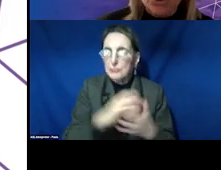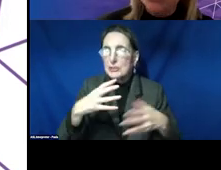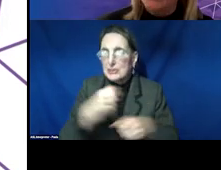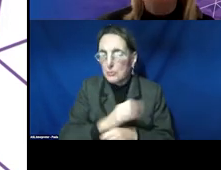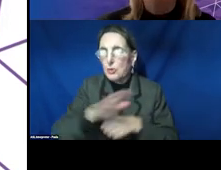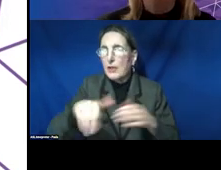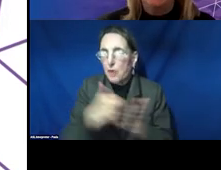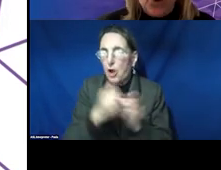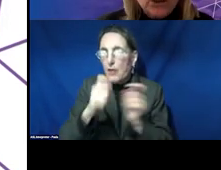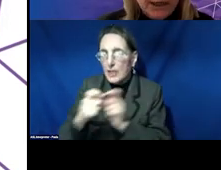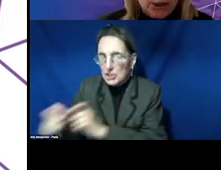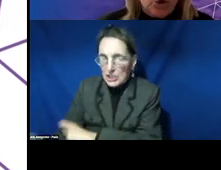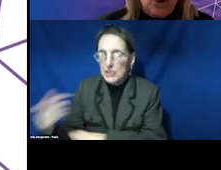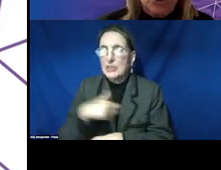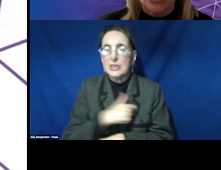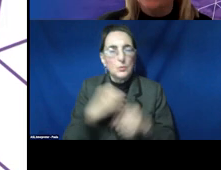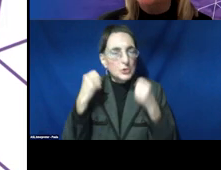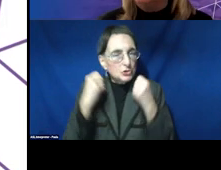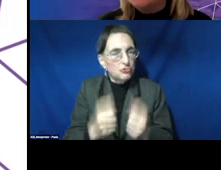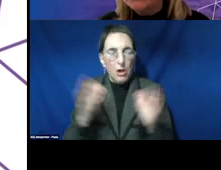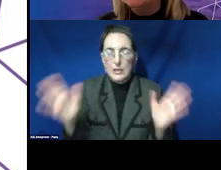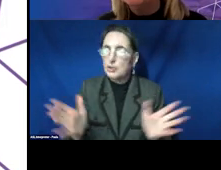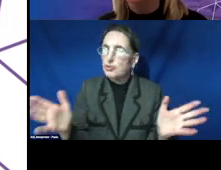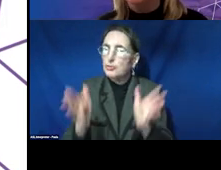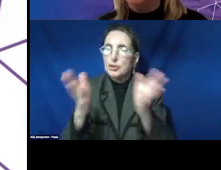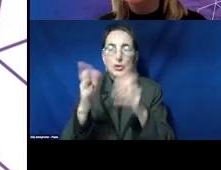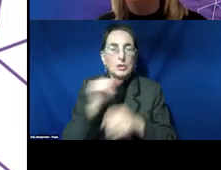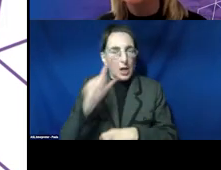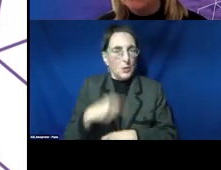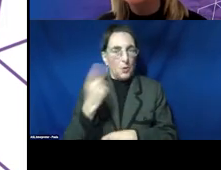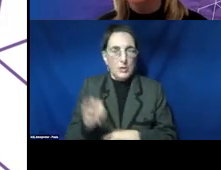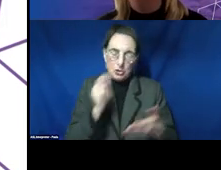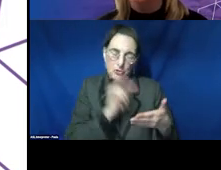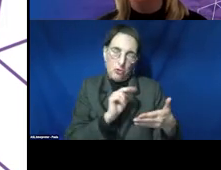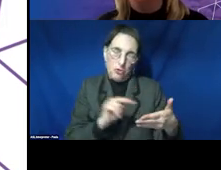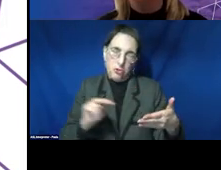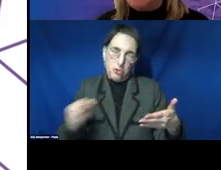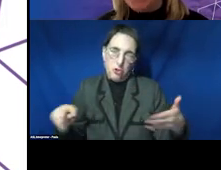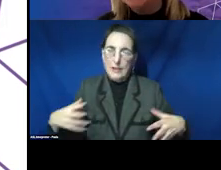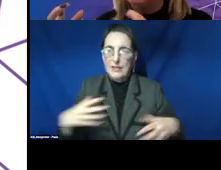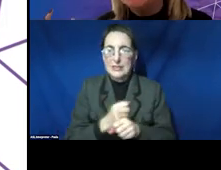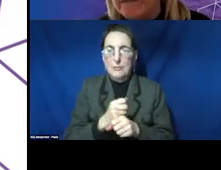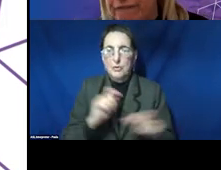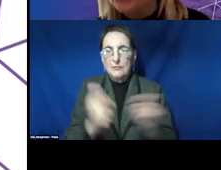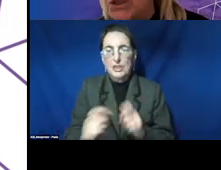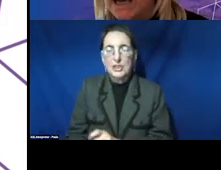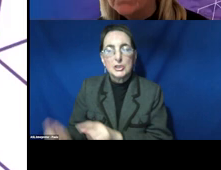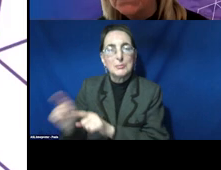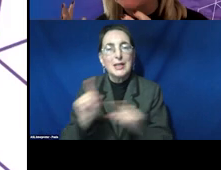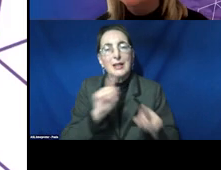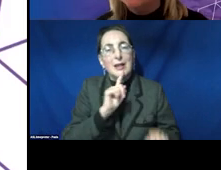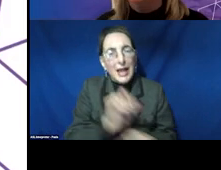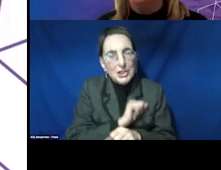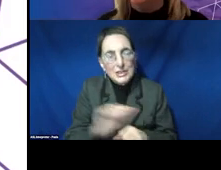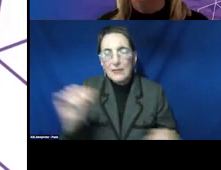the changes, and we strongly encourage you not only to look at the summary of changes, but actually the full